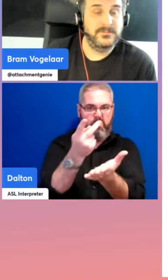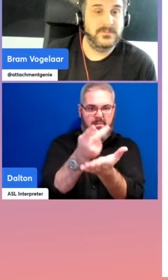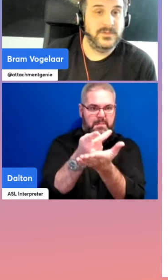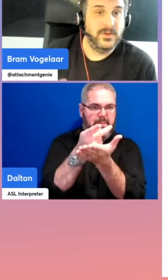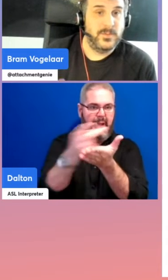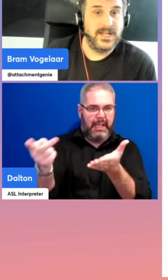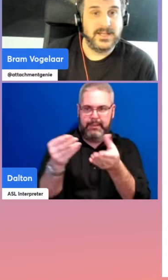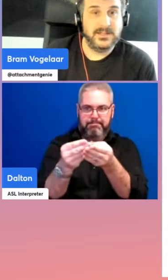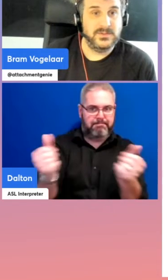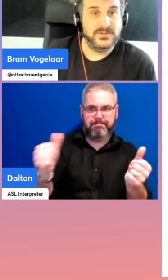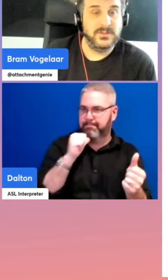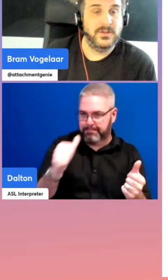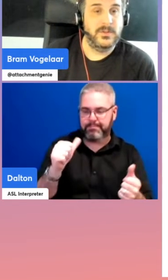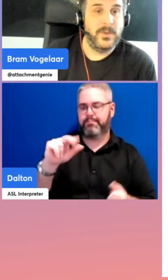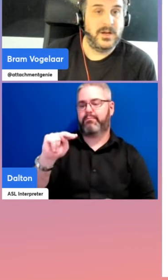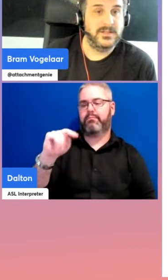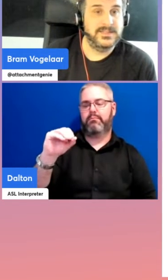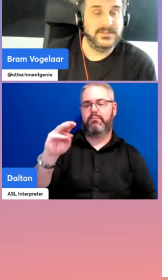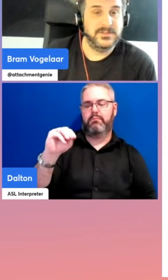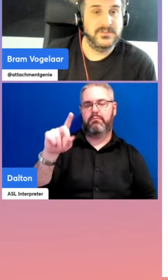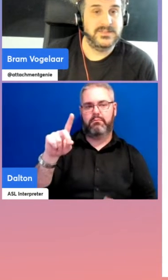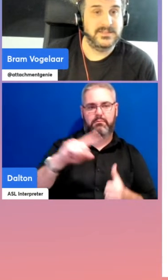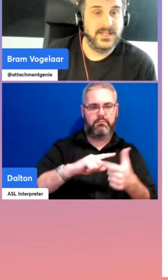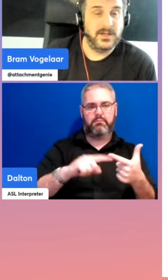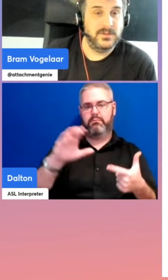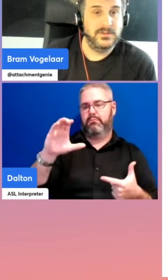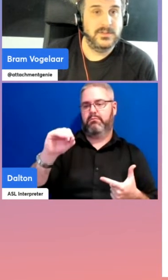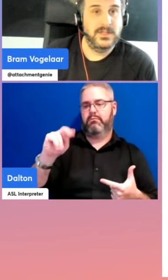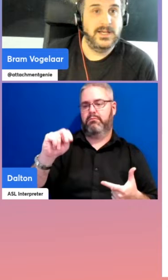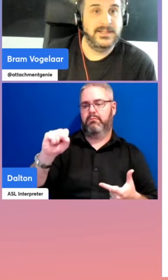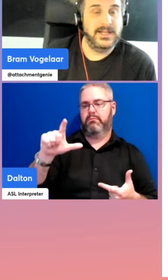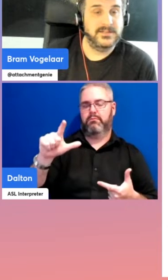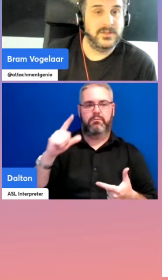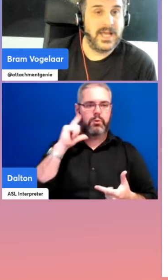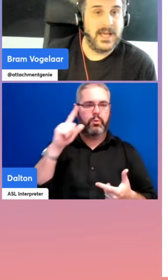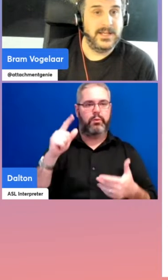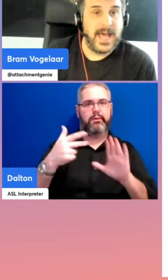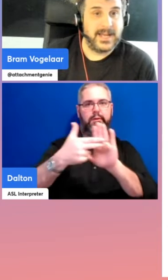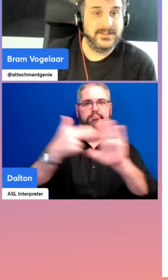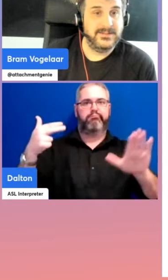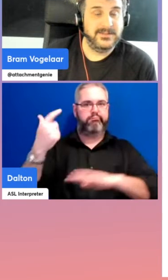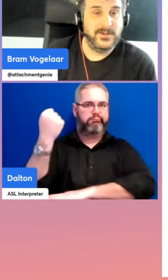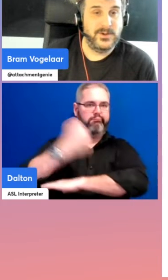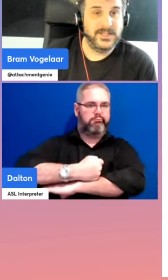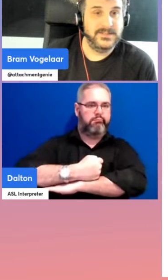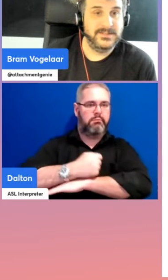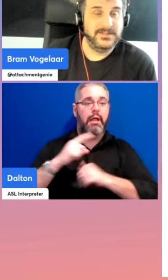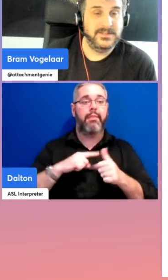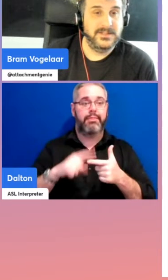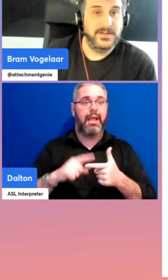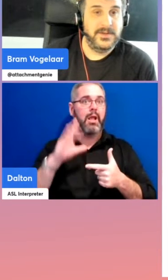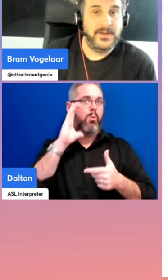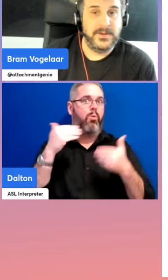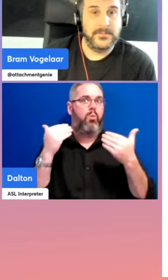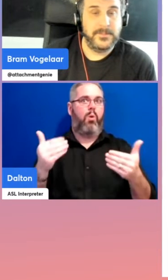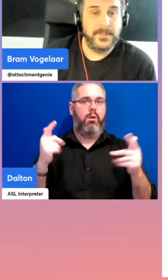resolve, Nomad and Consul are going to mark this service as down, and then it's going to act on it.